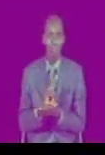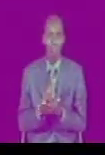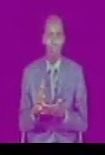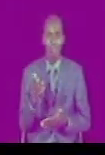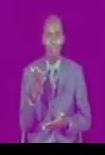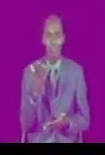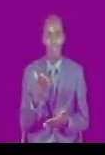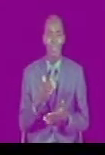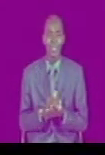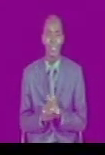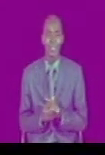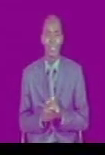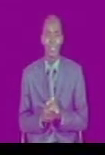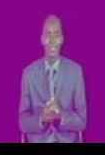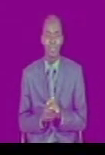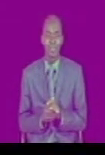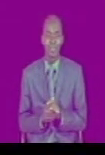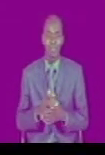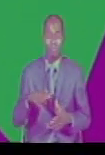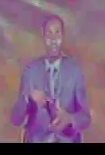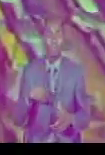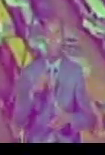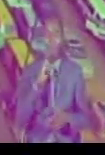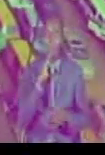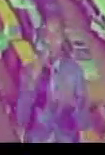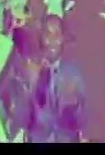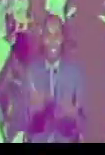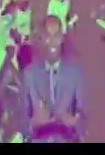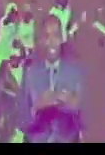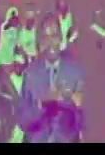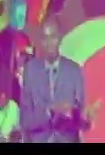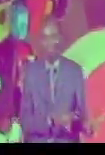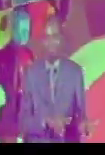Have you heard? Lagos is now ready.